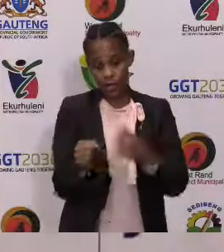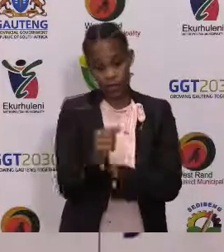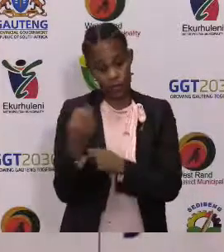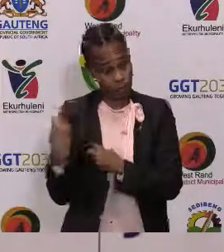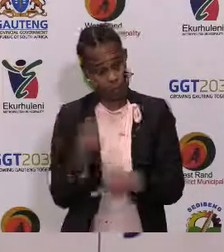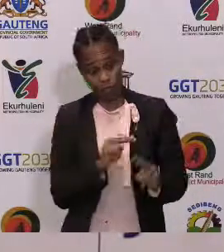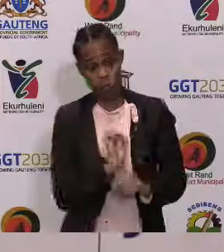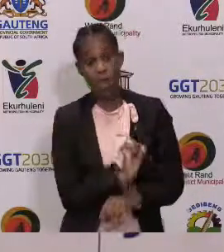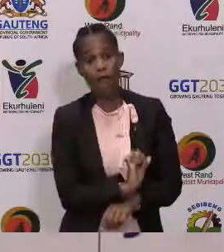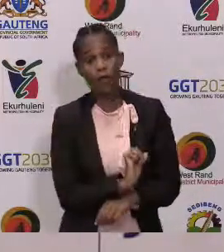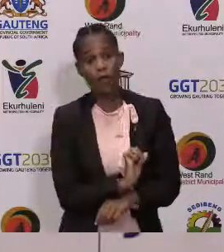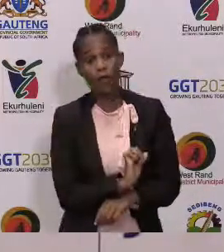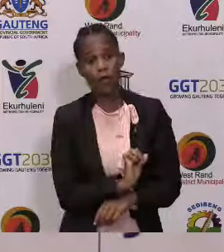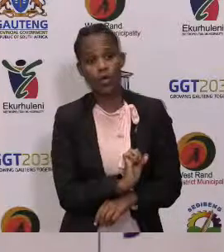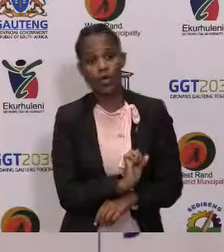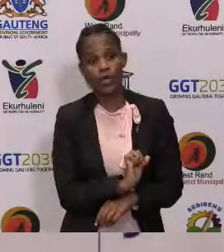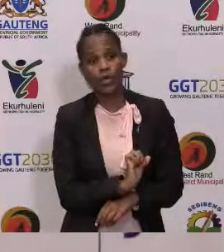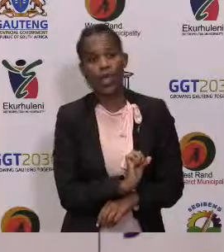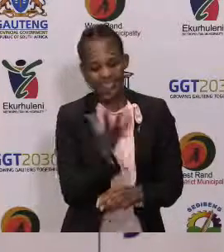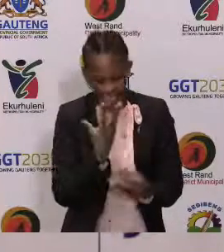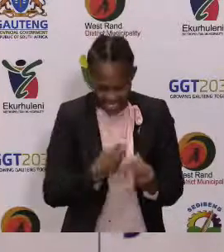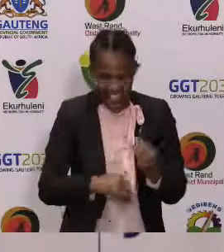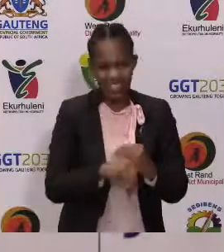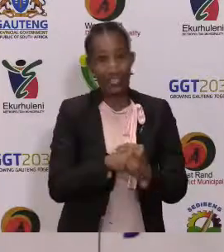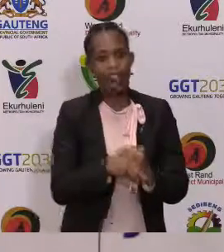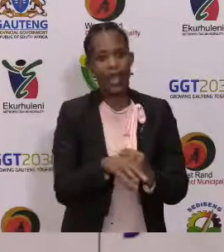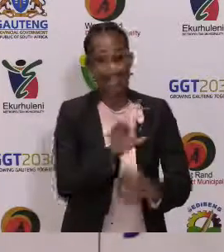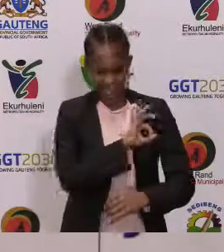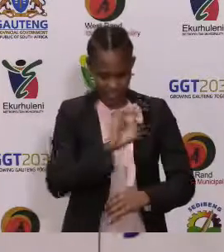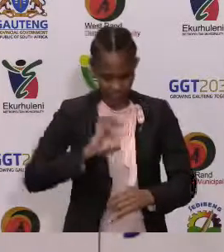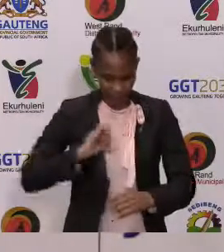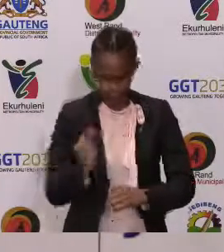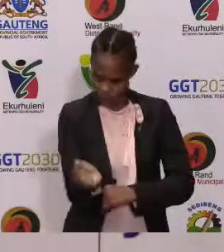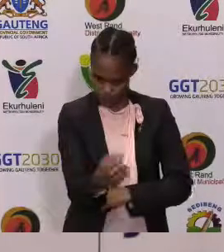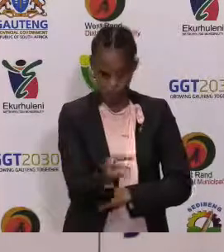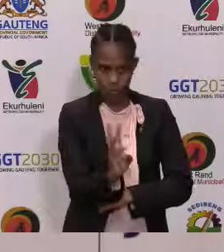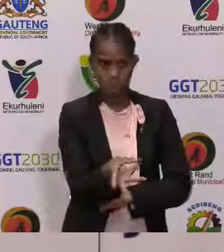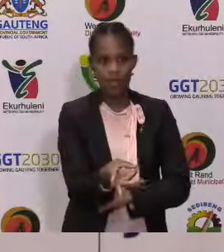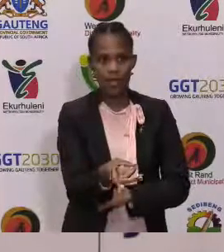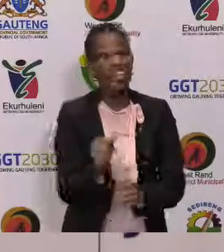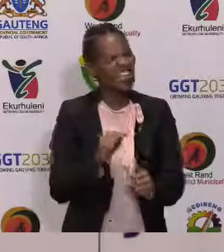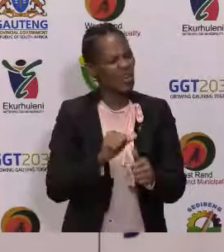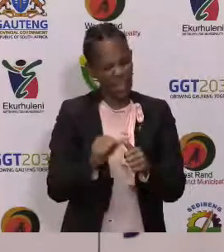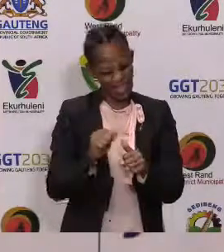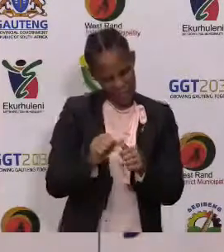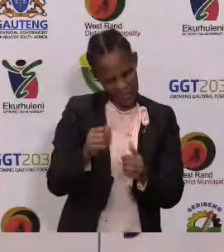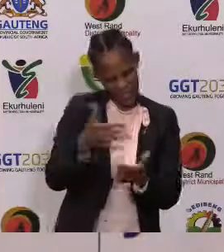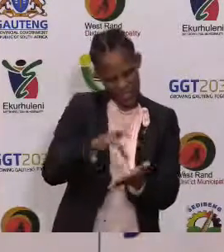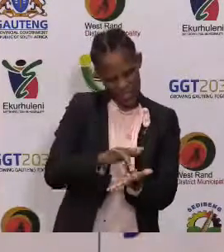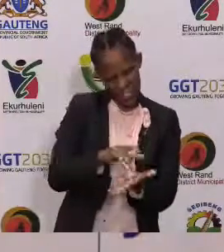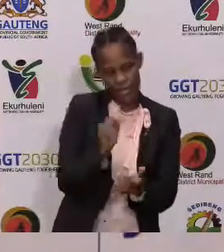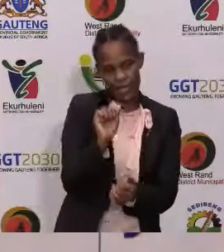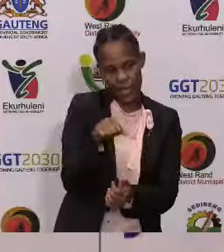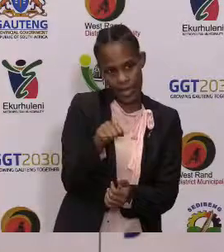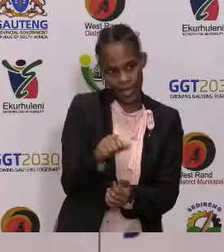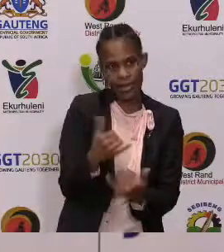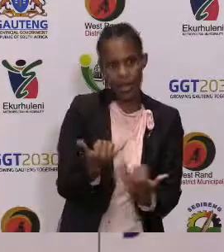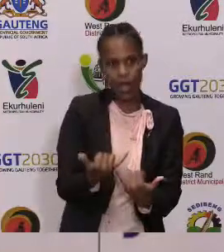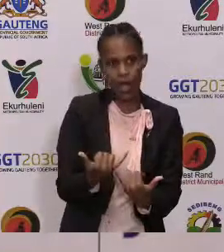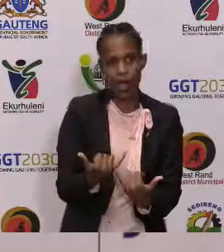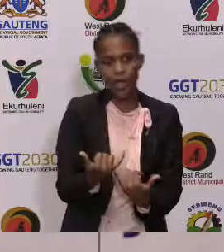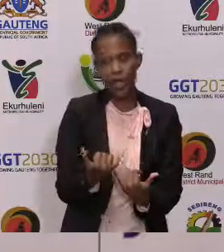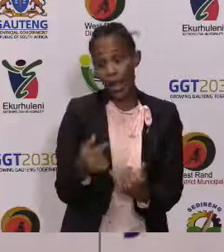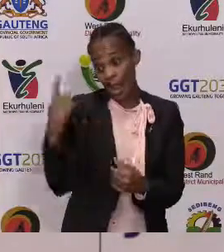view and additional staffing, we are in a better position now than in